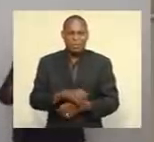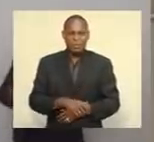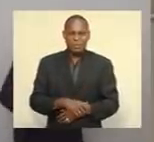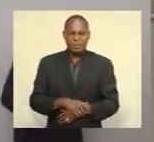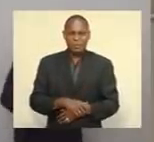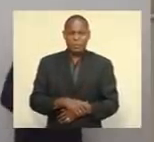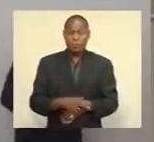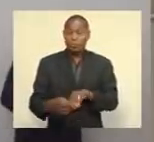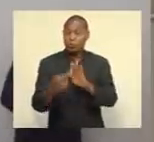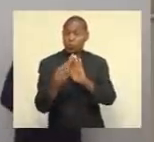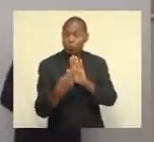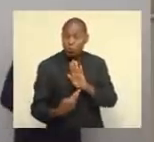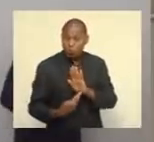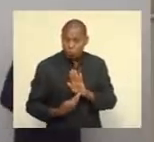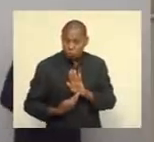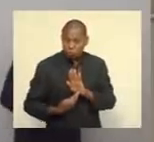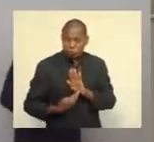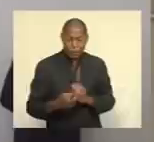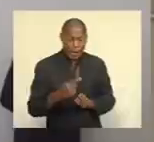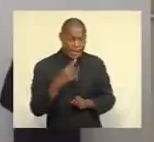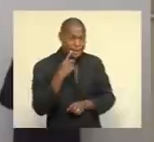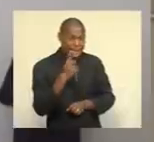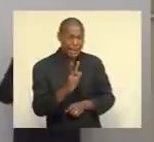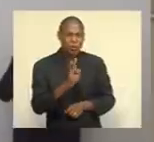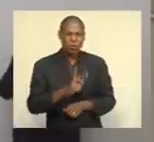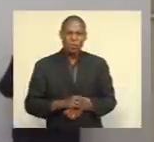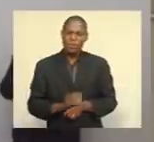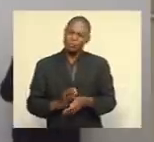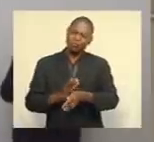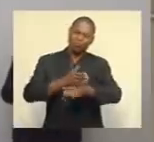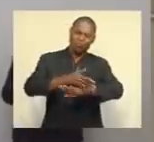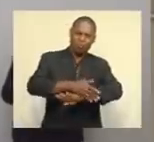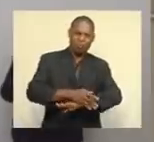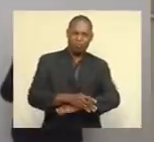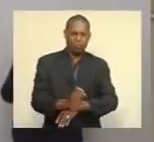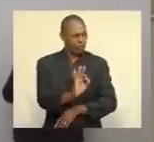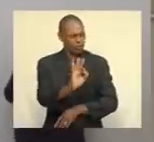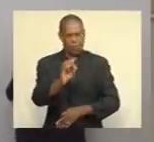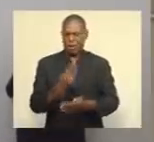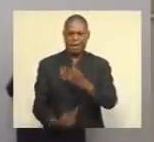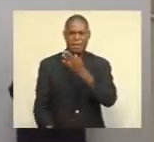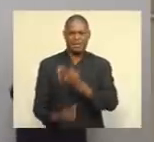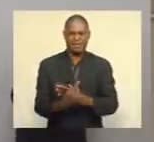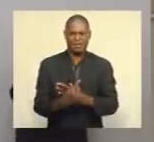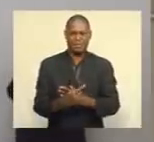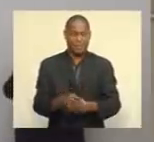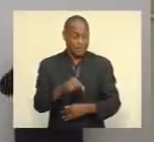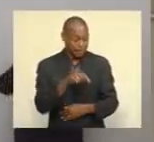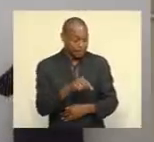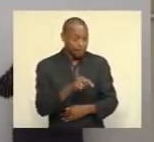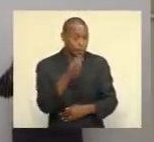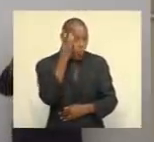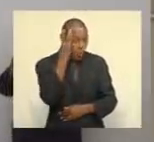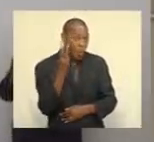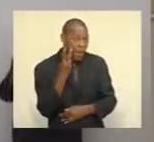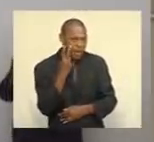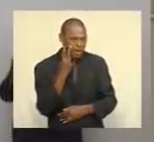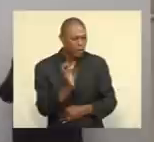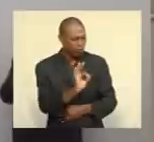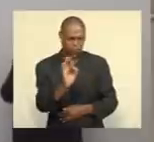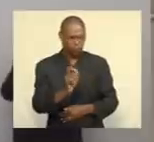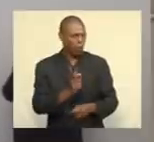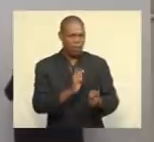Protocol dictates that overlap should not have happened. That is why this woman was not tested